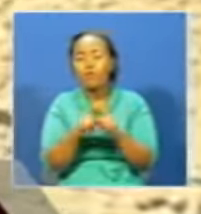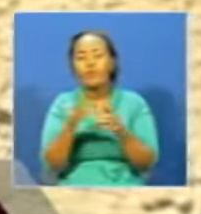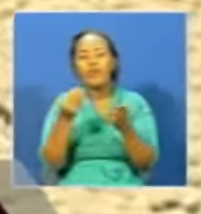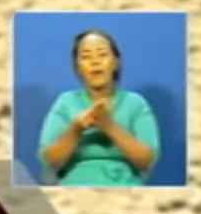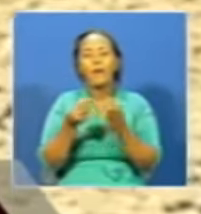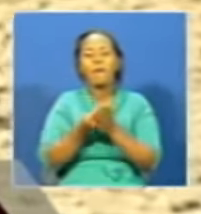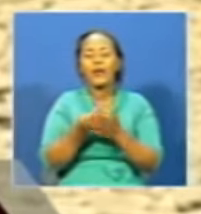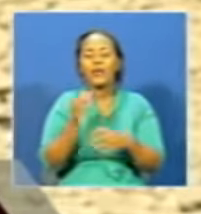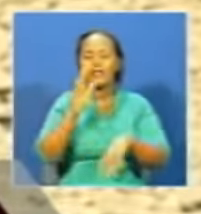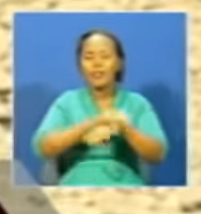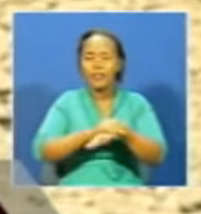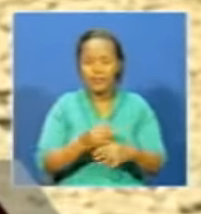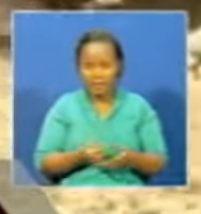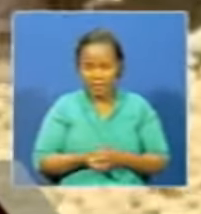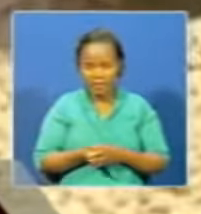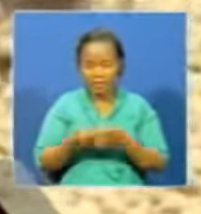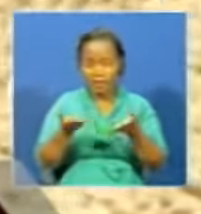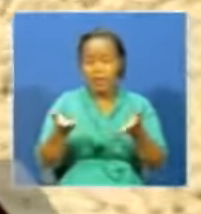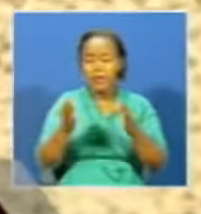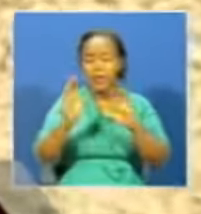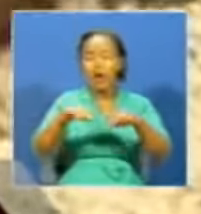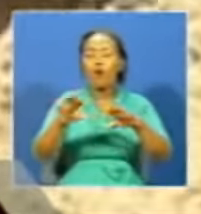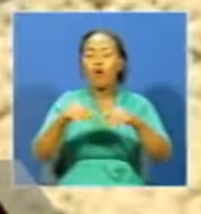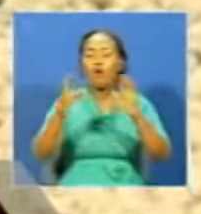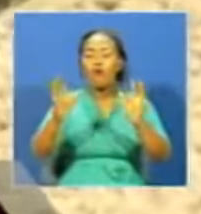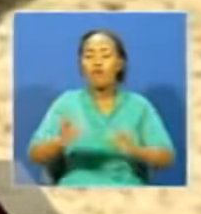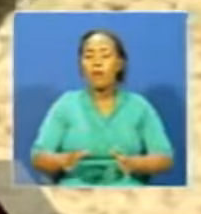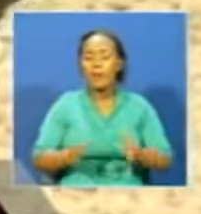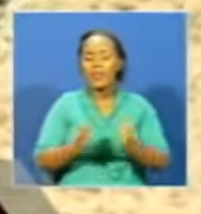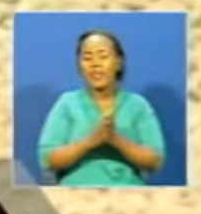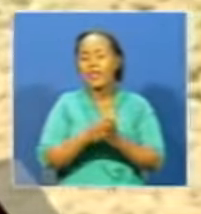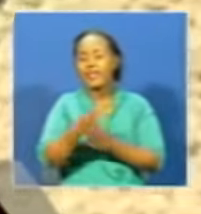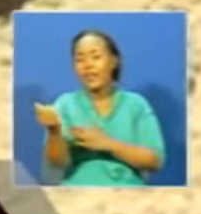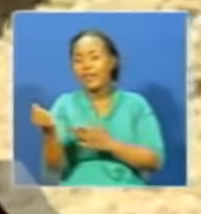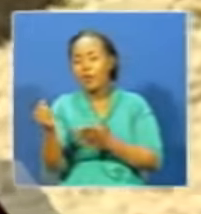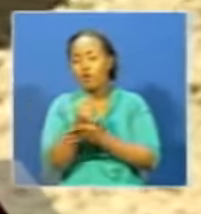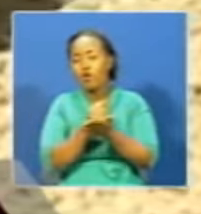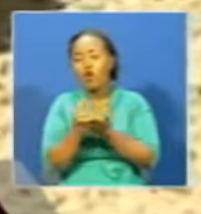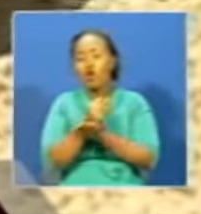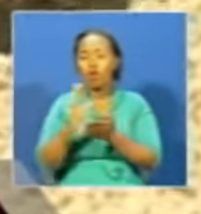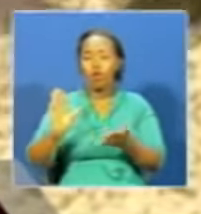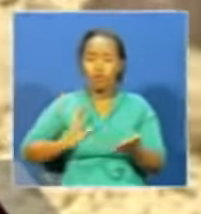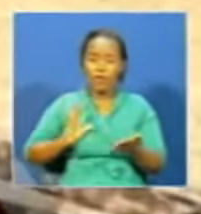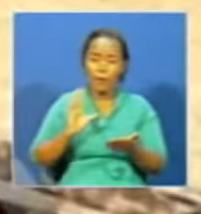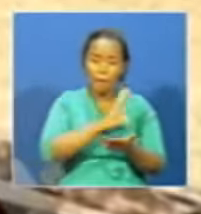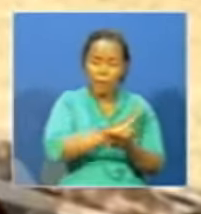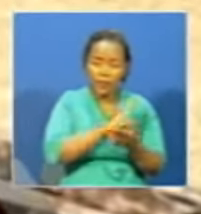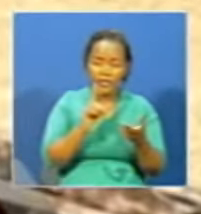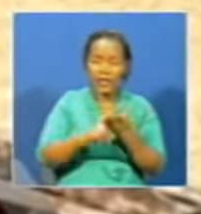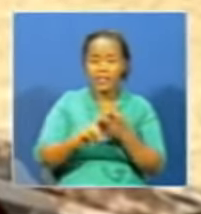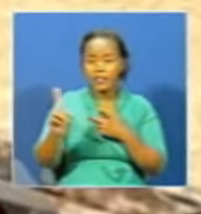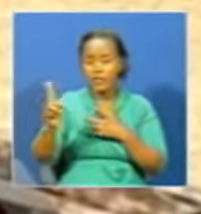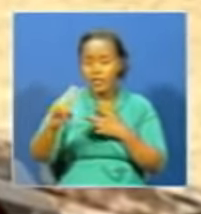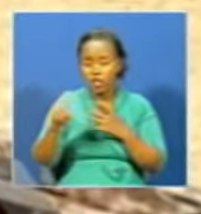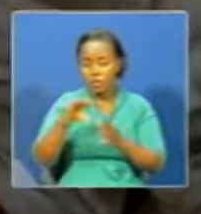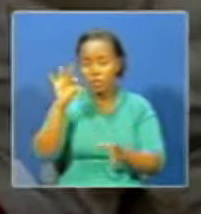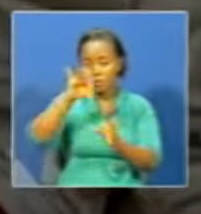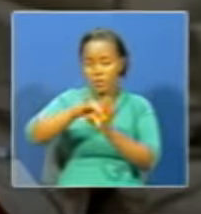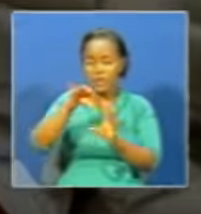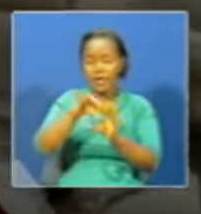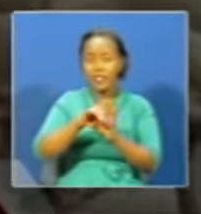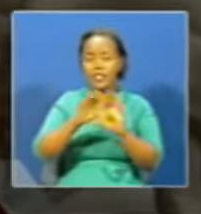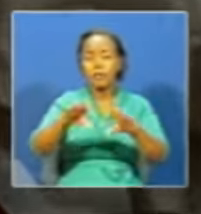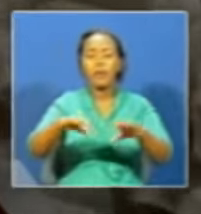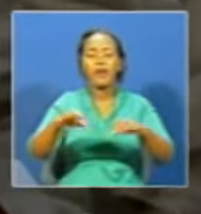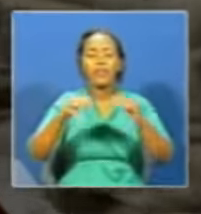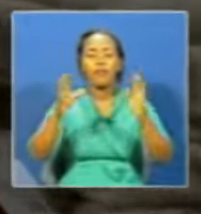farmers want representatives at the Coffee Research Foundation, Coffee Board of Kenya and the Nairobi Coffee Exchange be elected by farmers. The farmers are